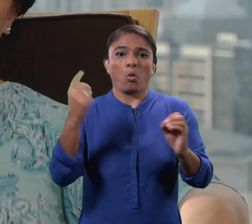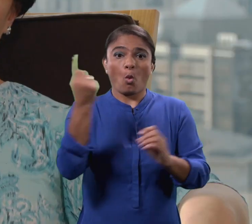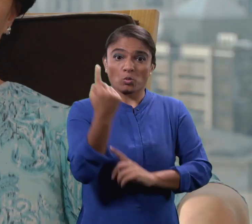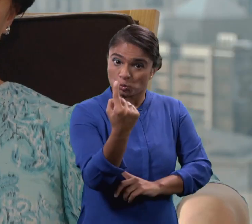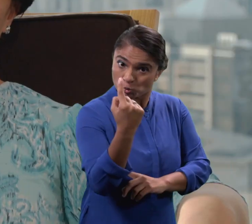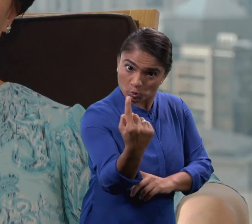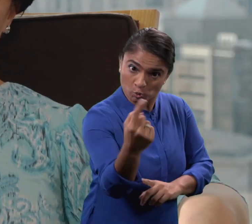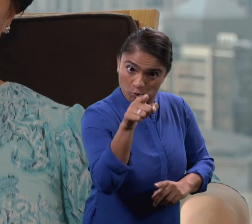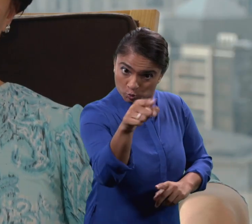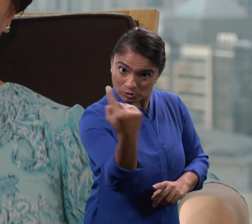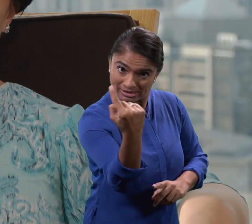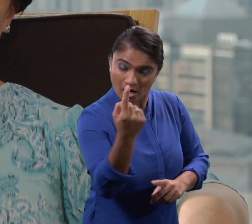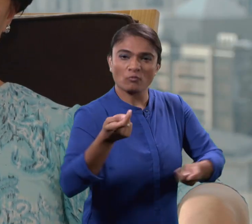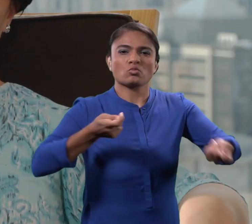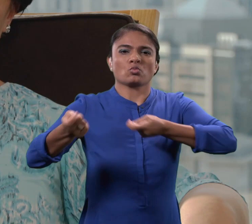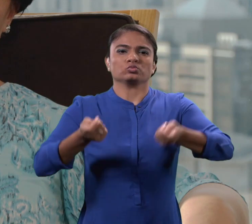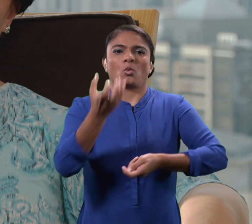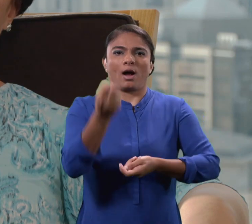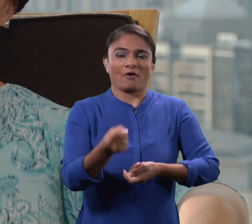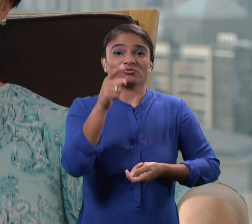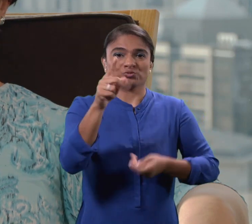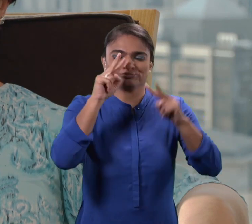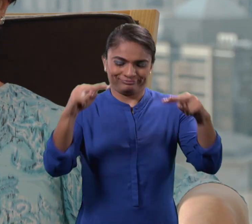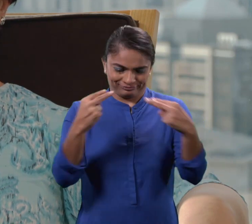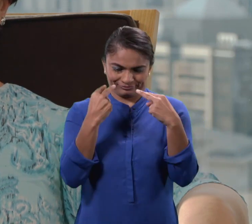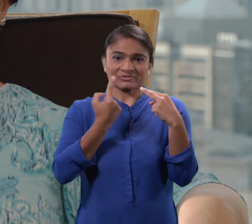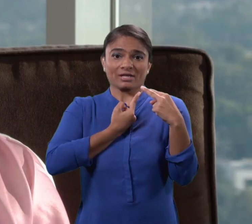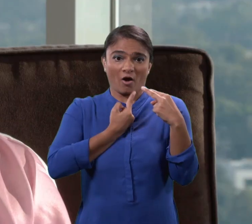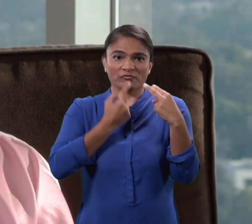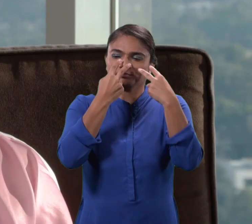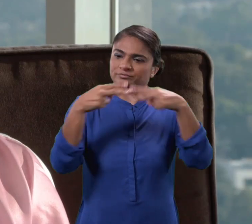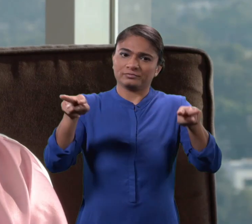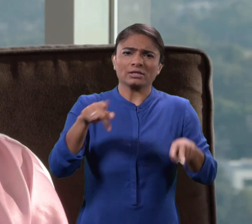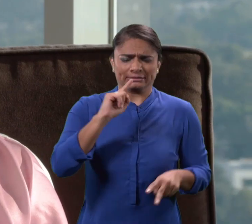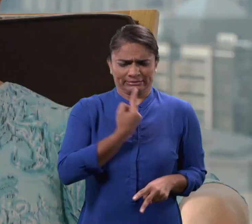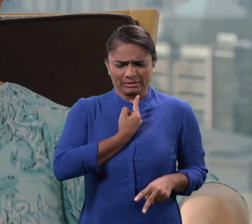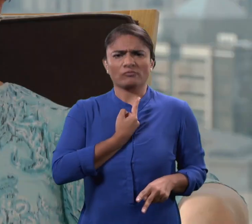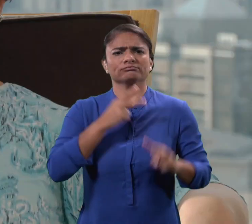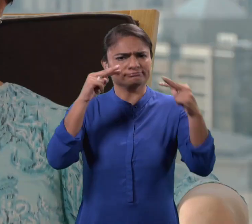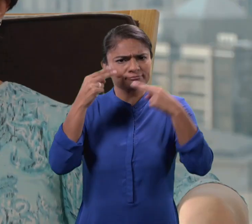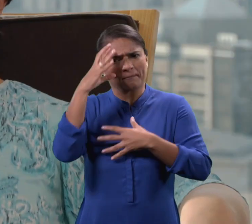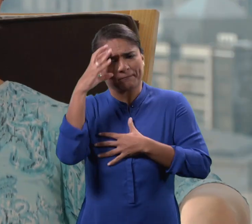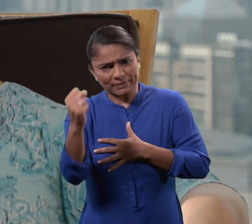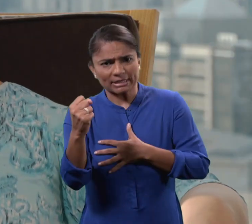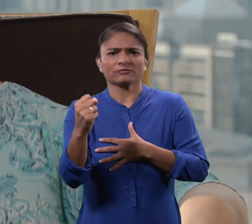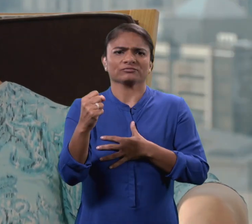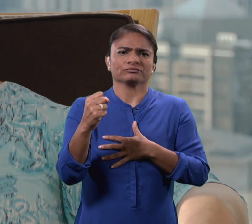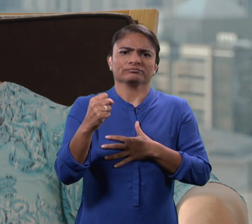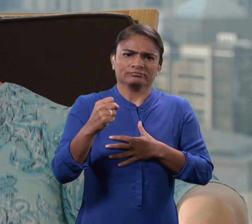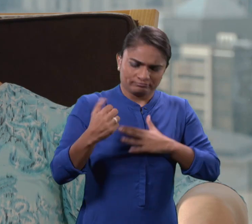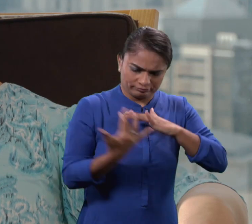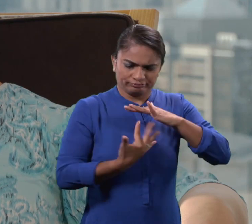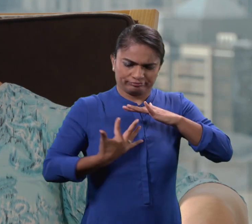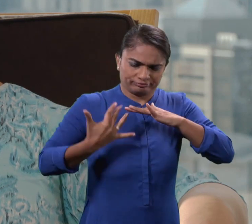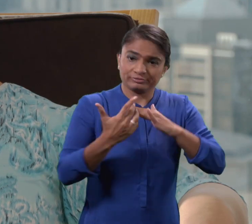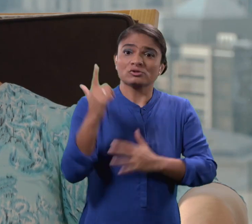there's one thing that you do have control over, and it's the way you perceive yourself. You have to believe in yourself. It all boils down